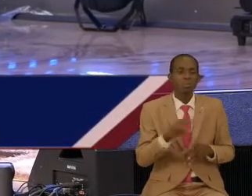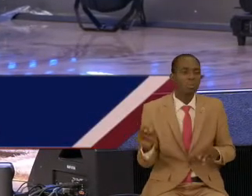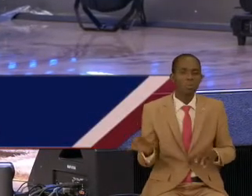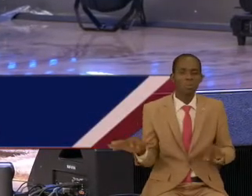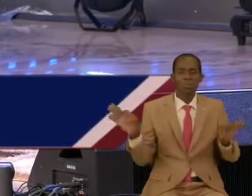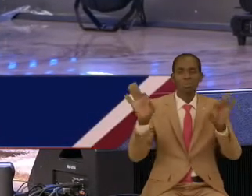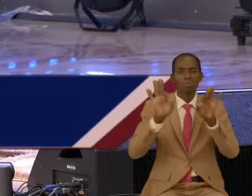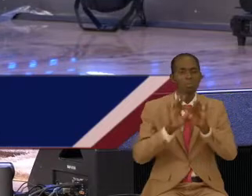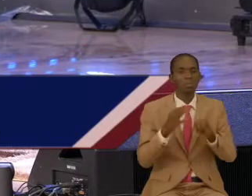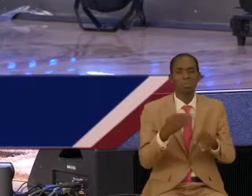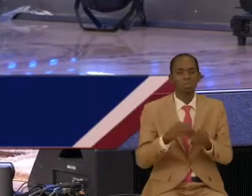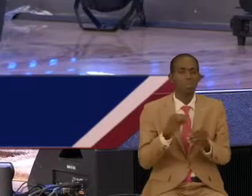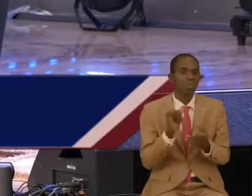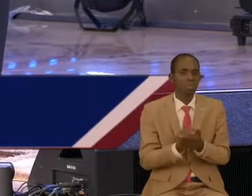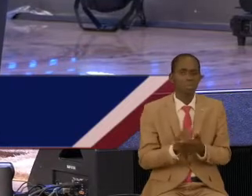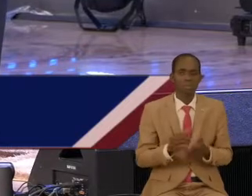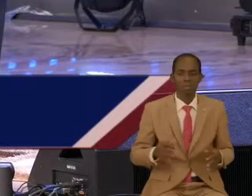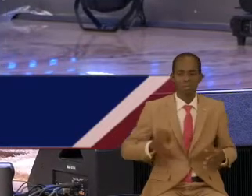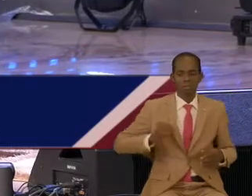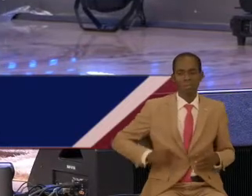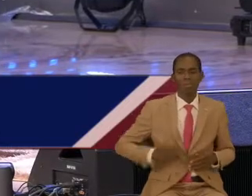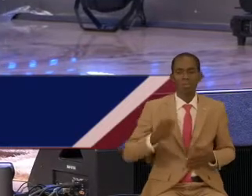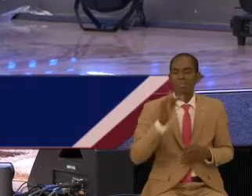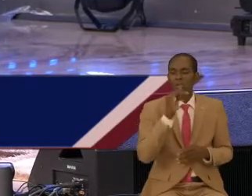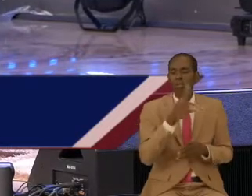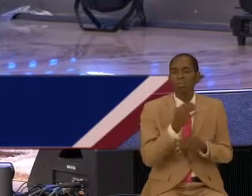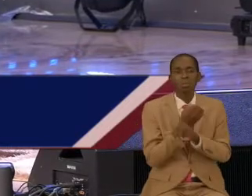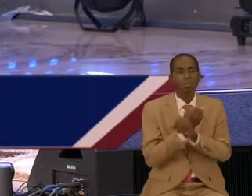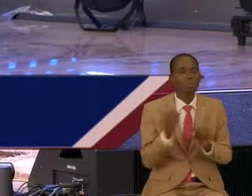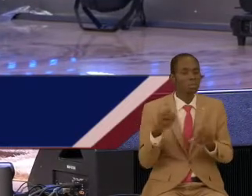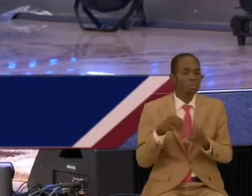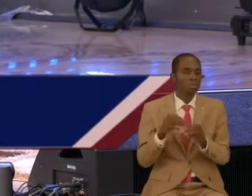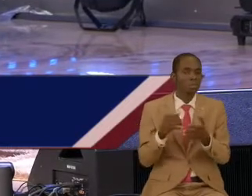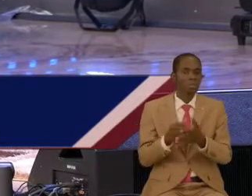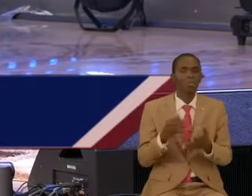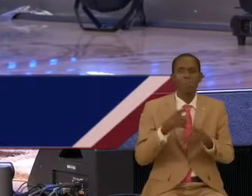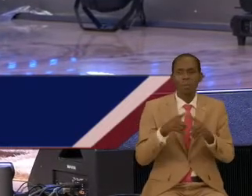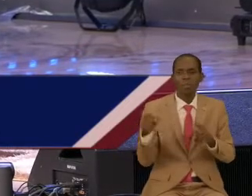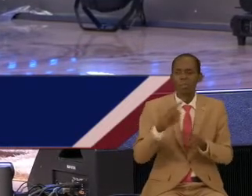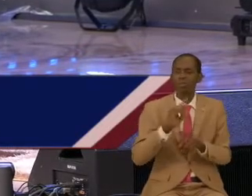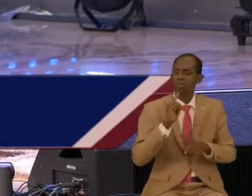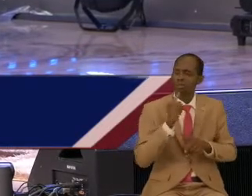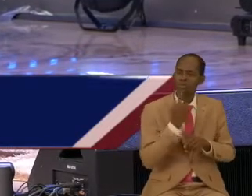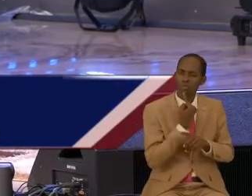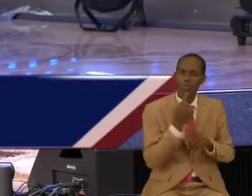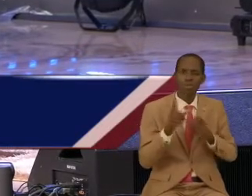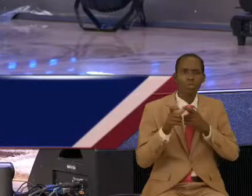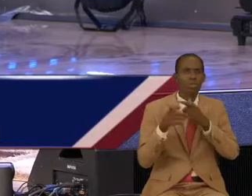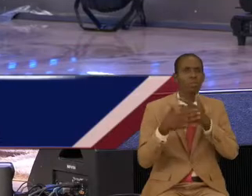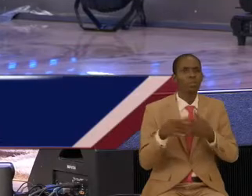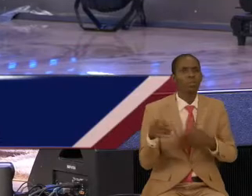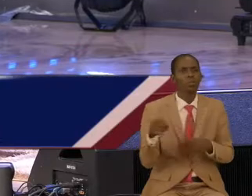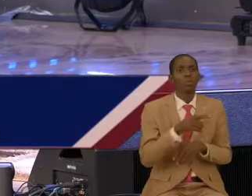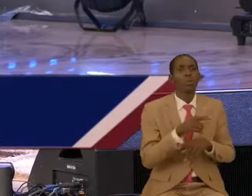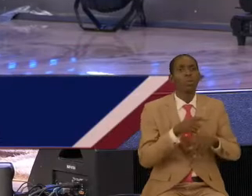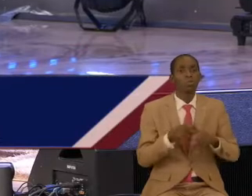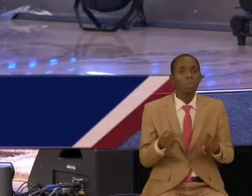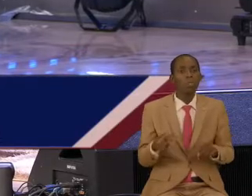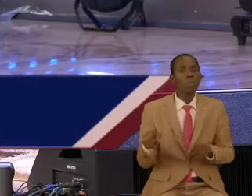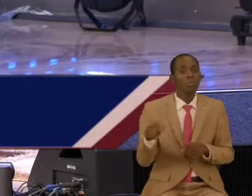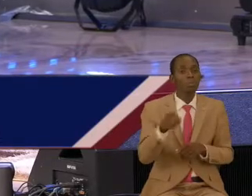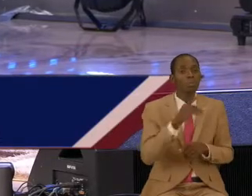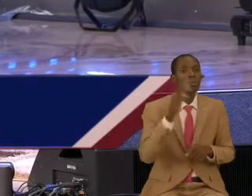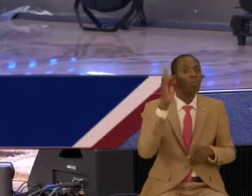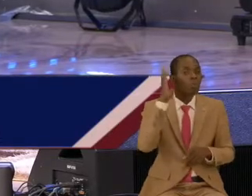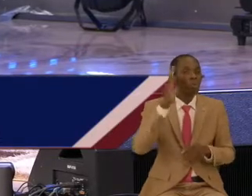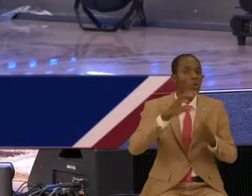It doesn't bring salvation. And they zealously running after you, but not well, yea, they